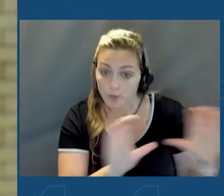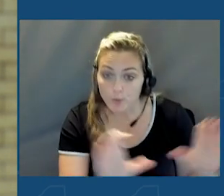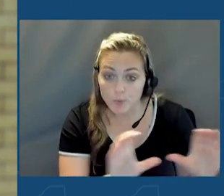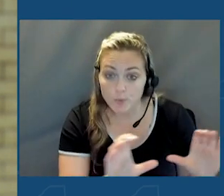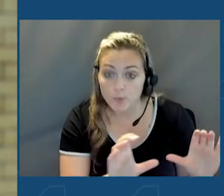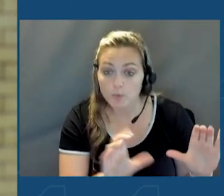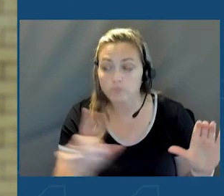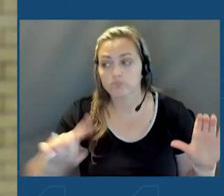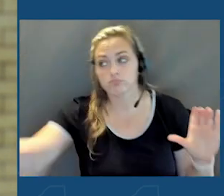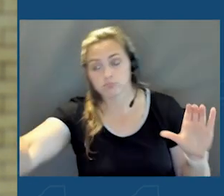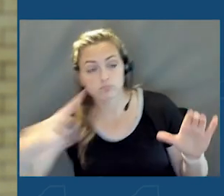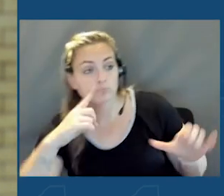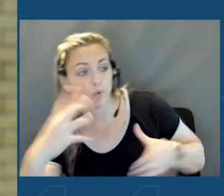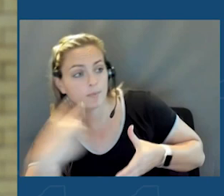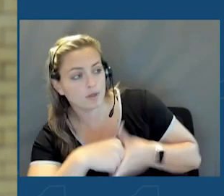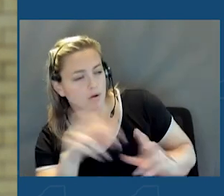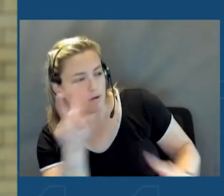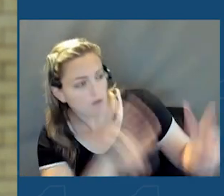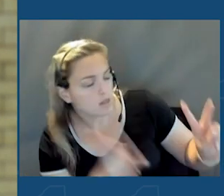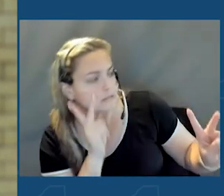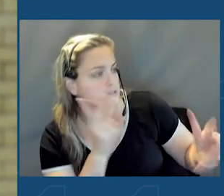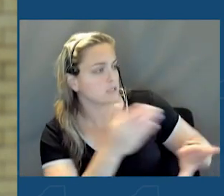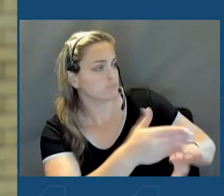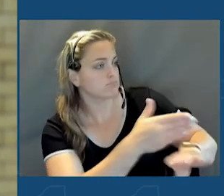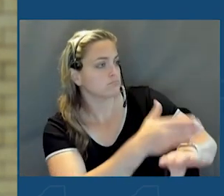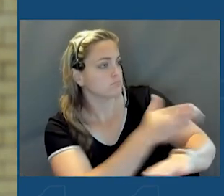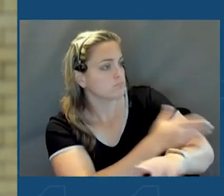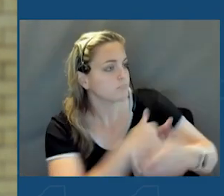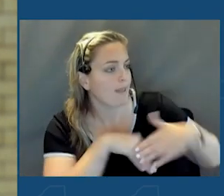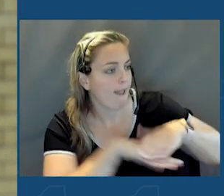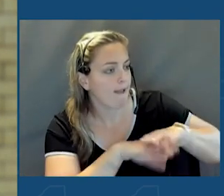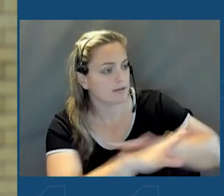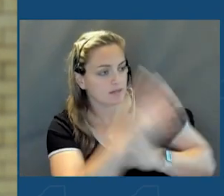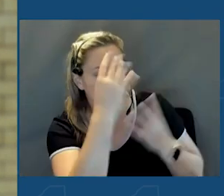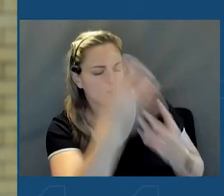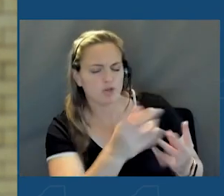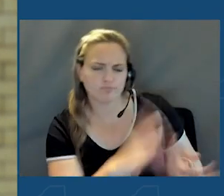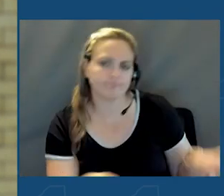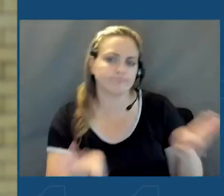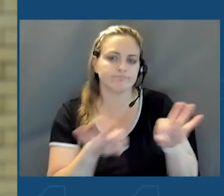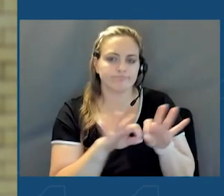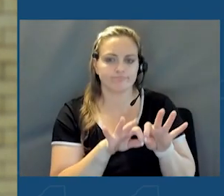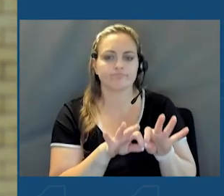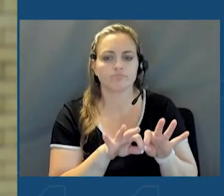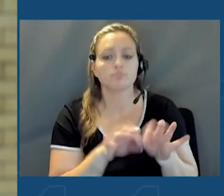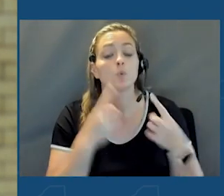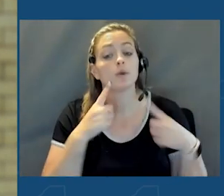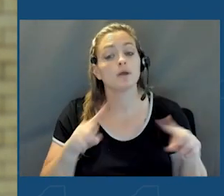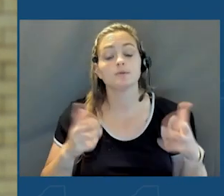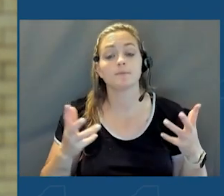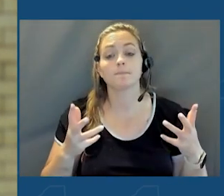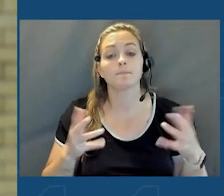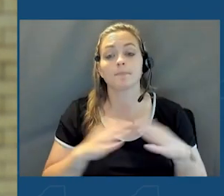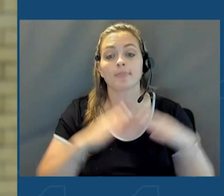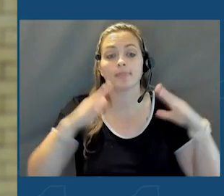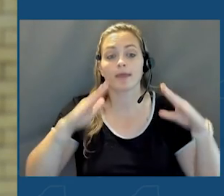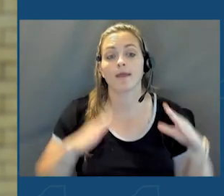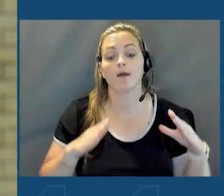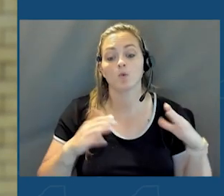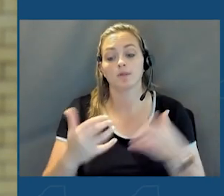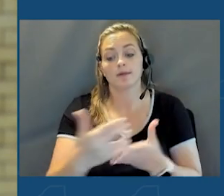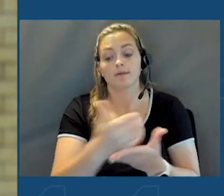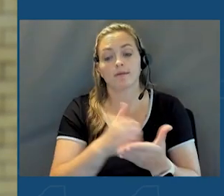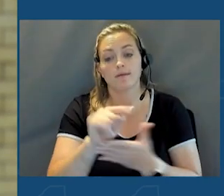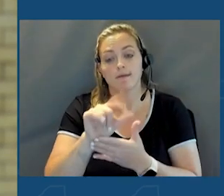will be engaged. They'll see our progress, and access to that data is critical. So we're announcing a housing data